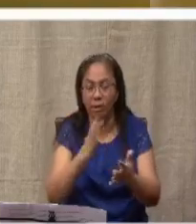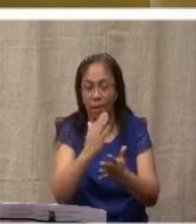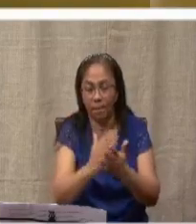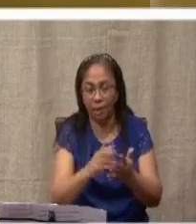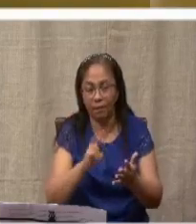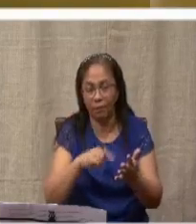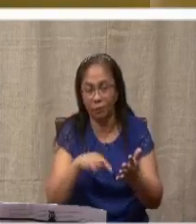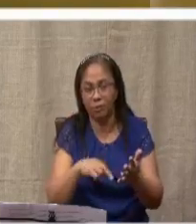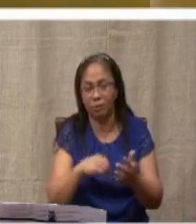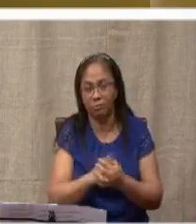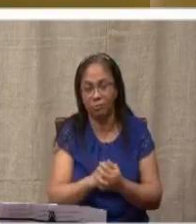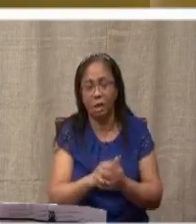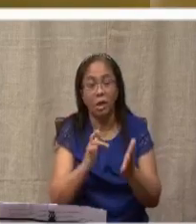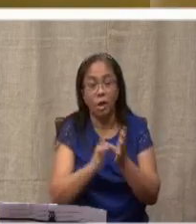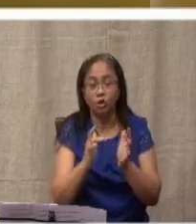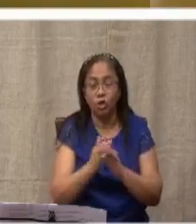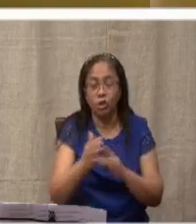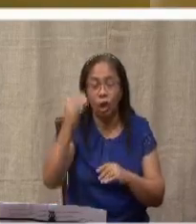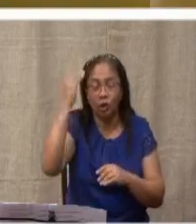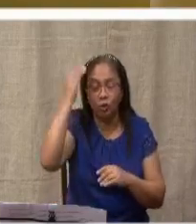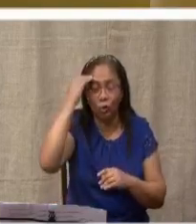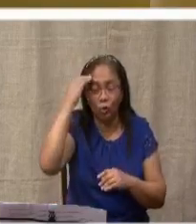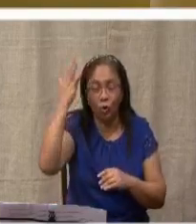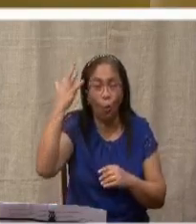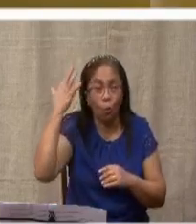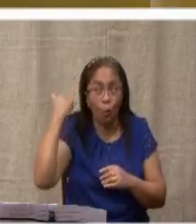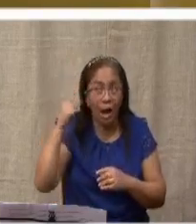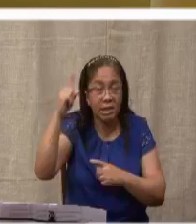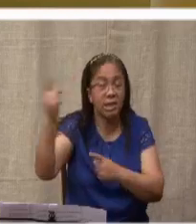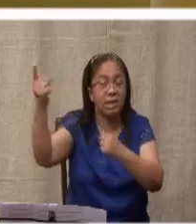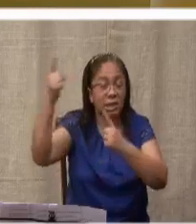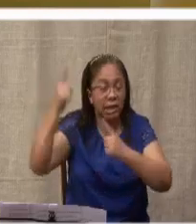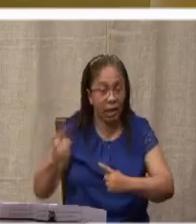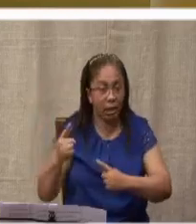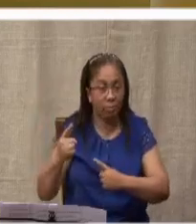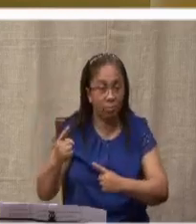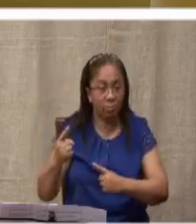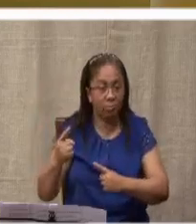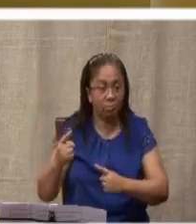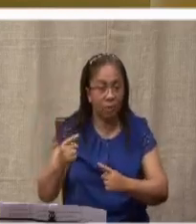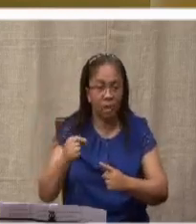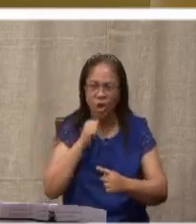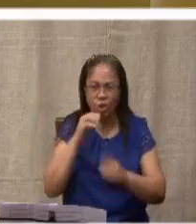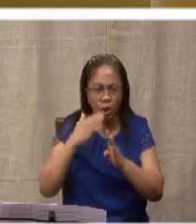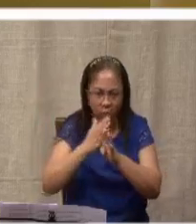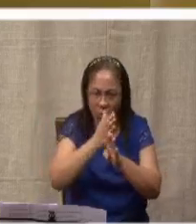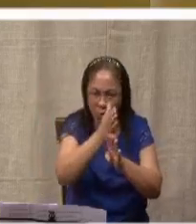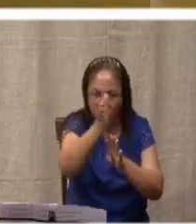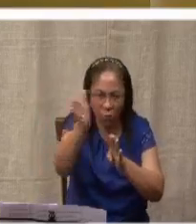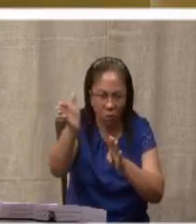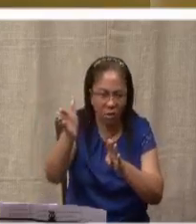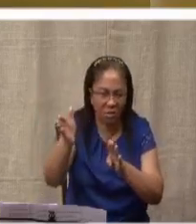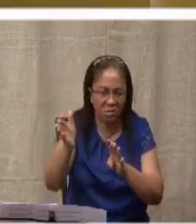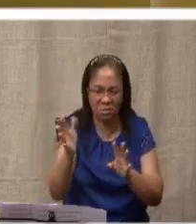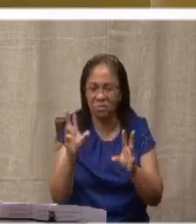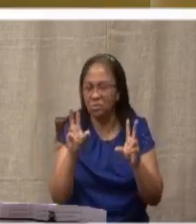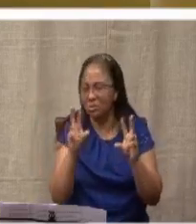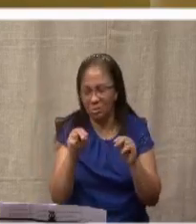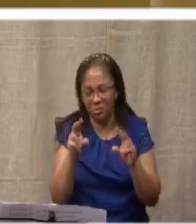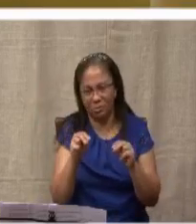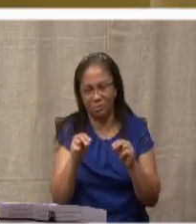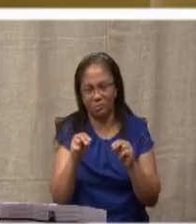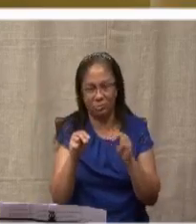mission and he wasn't detract distracted or or deterred from his